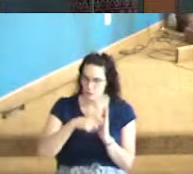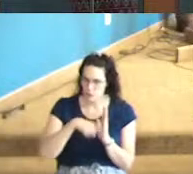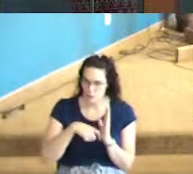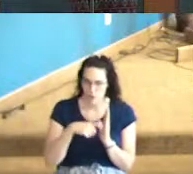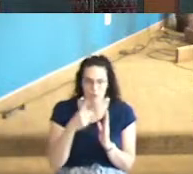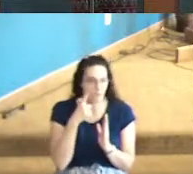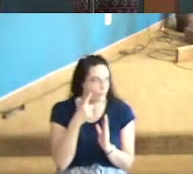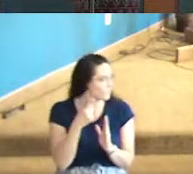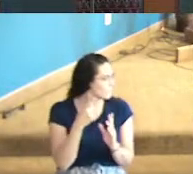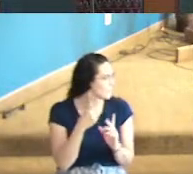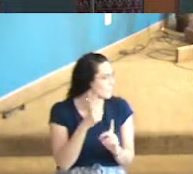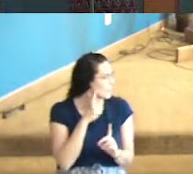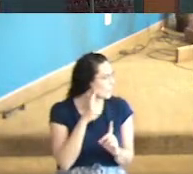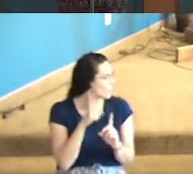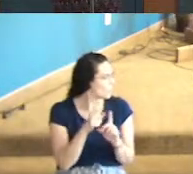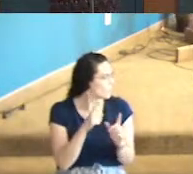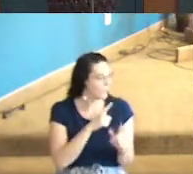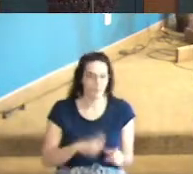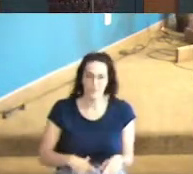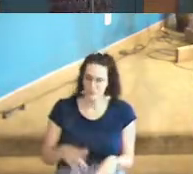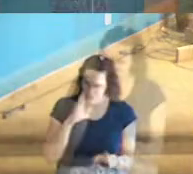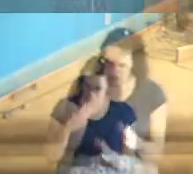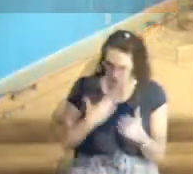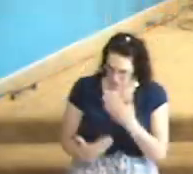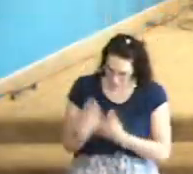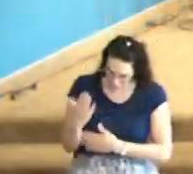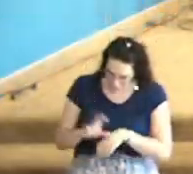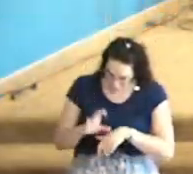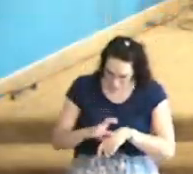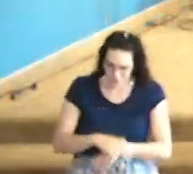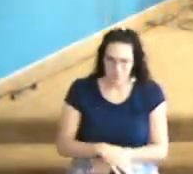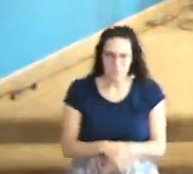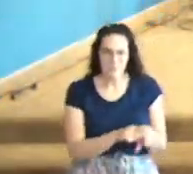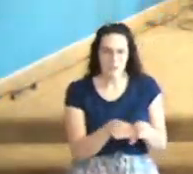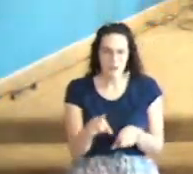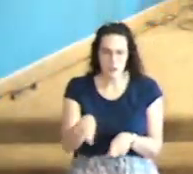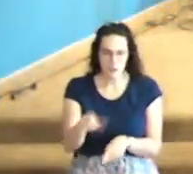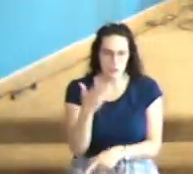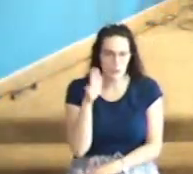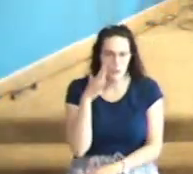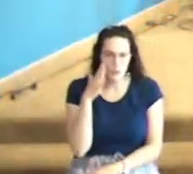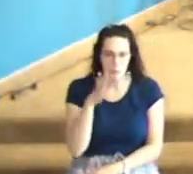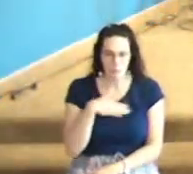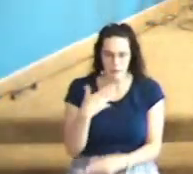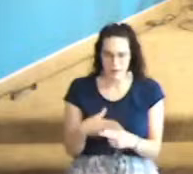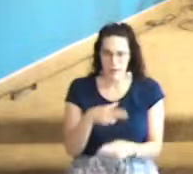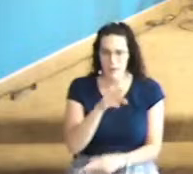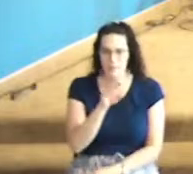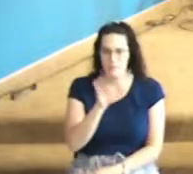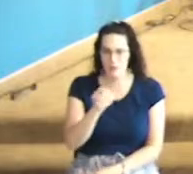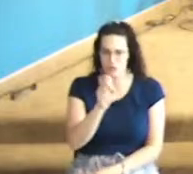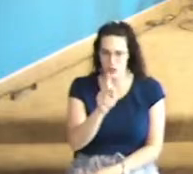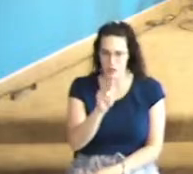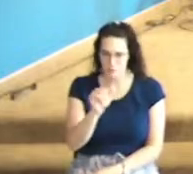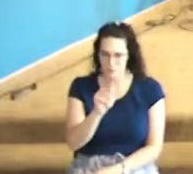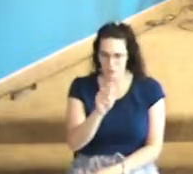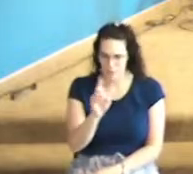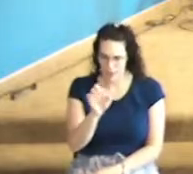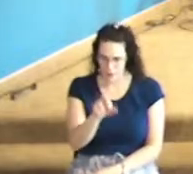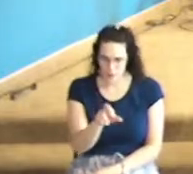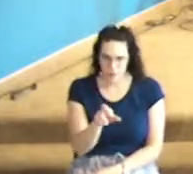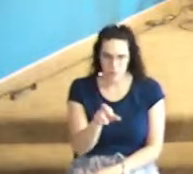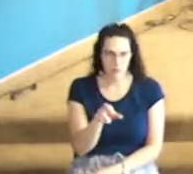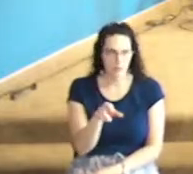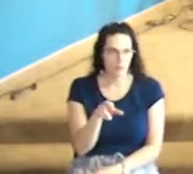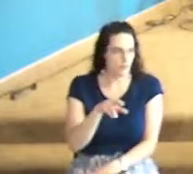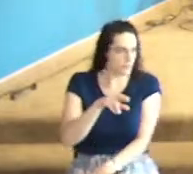Lord. Morning, church. For those of you who don't know me, my name is Jack Knapmeyer. For those of you who do know me, my name